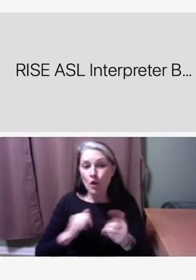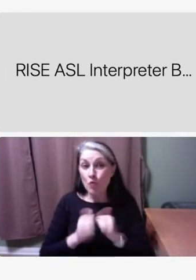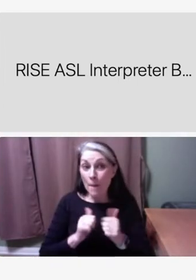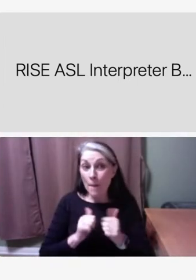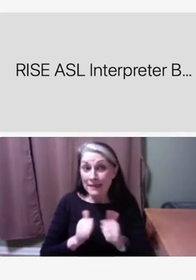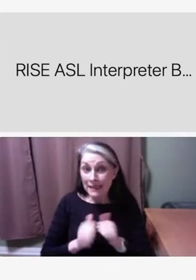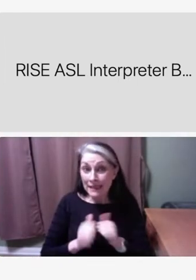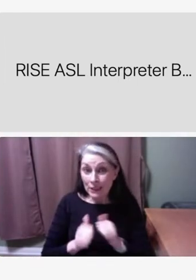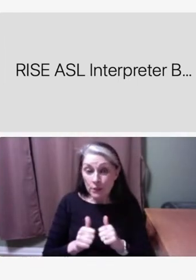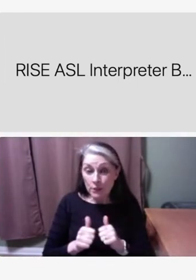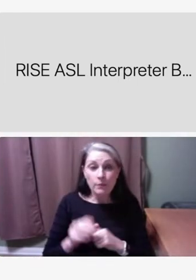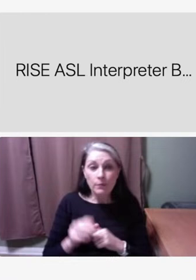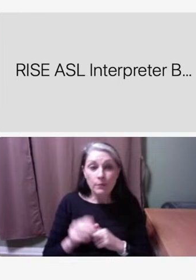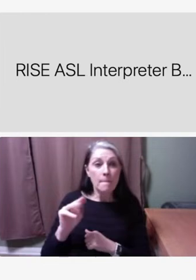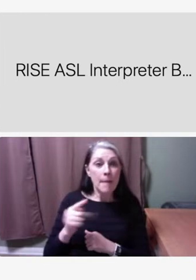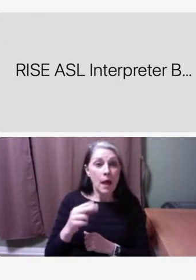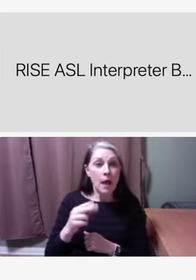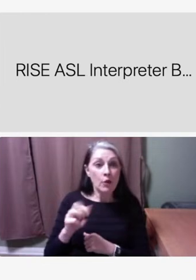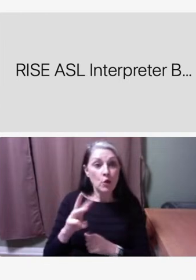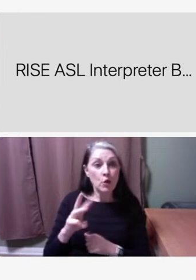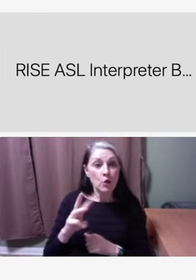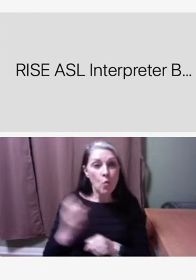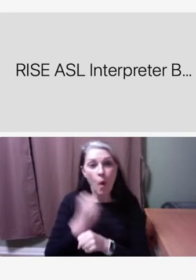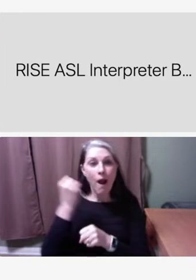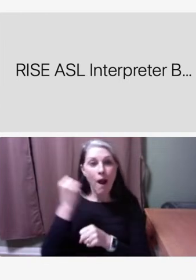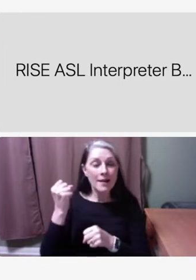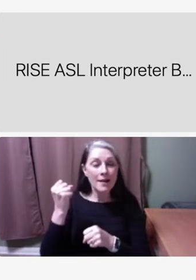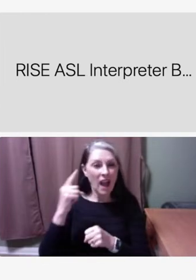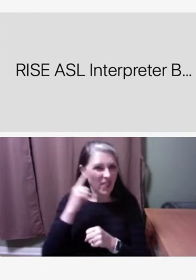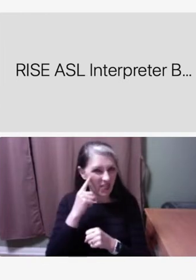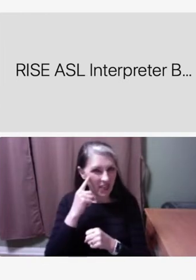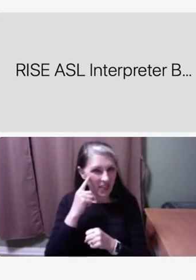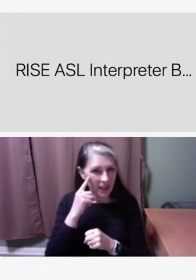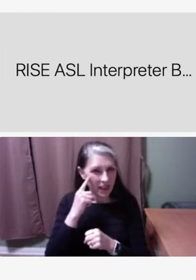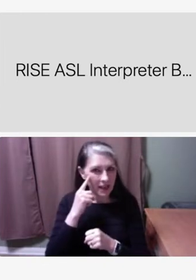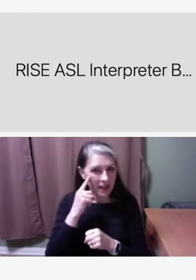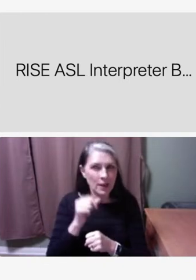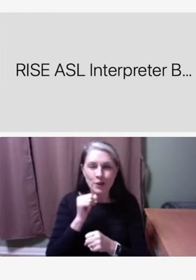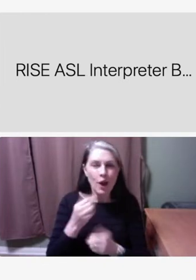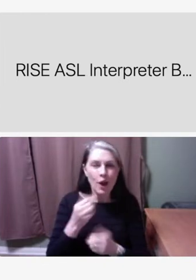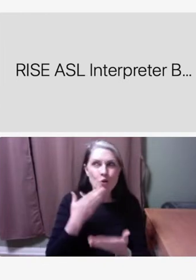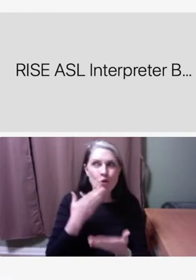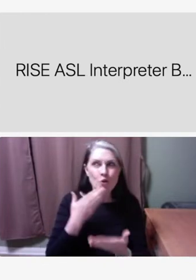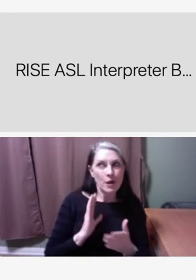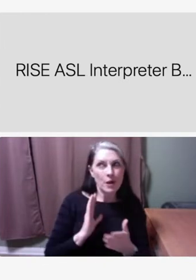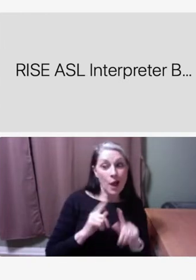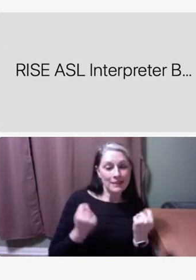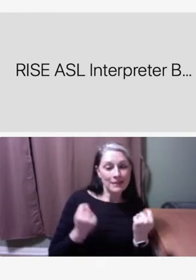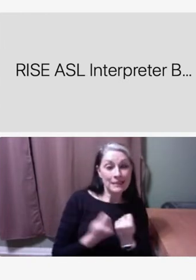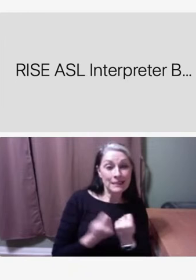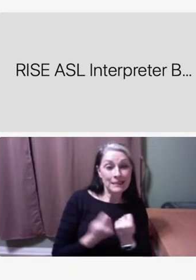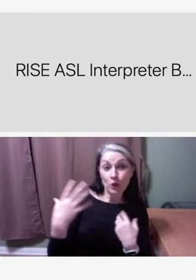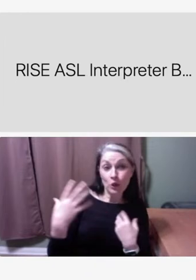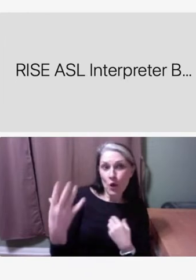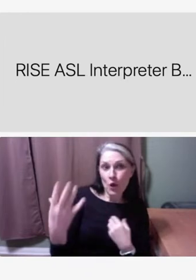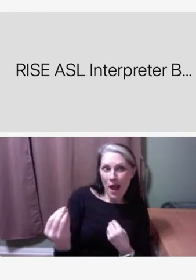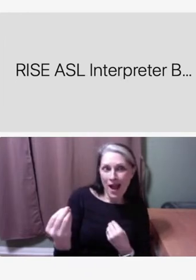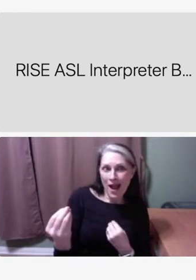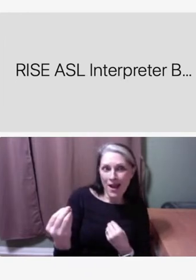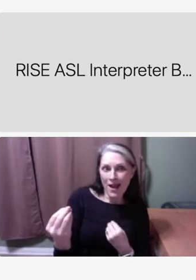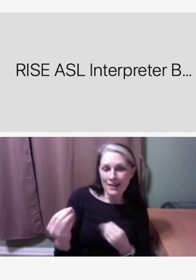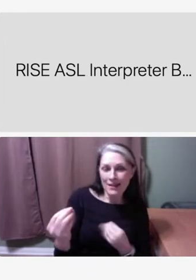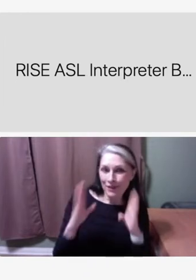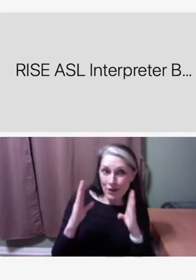won. And so I think it was good that our team got to go out and just acknowledge what he did. And